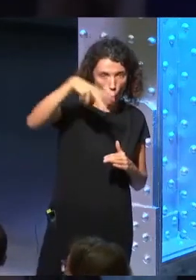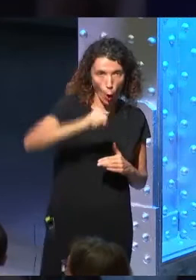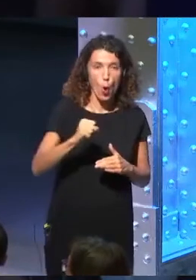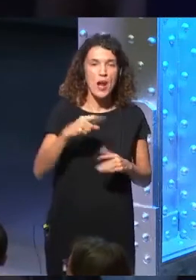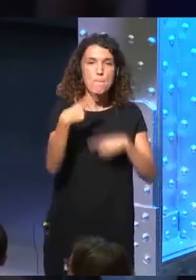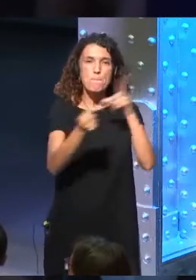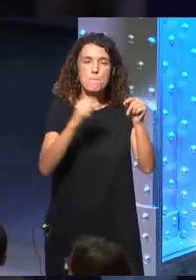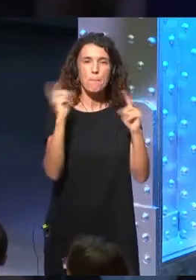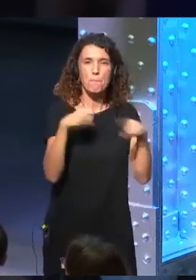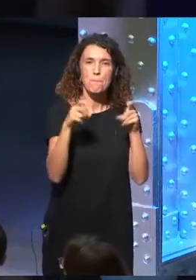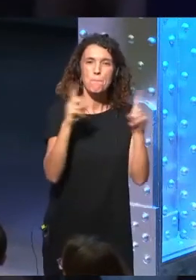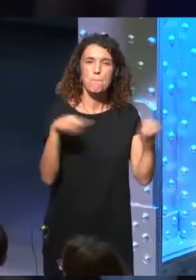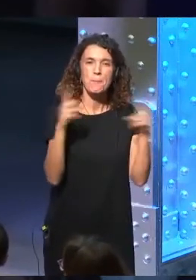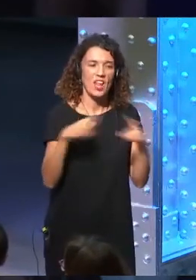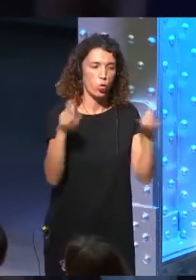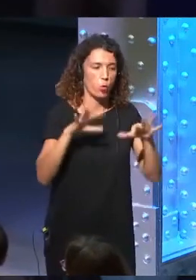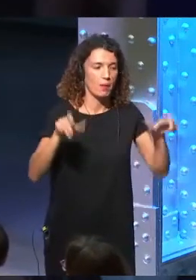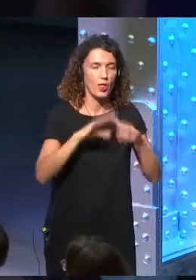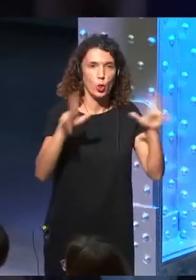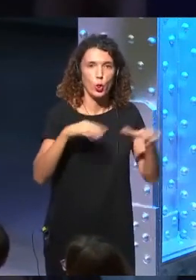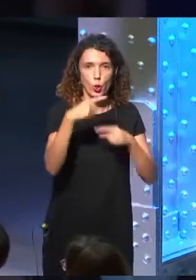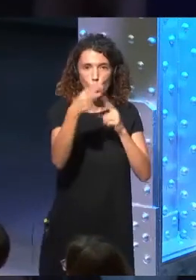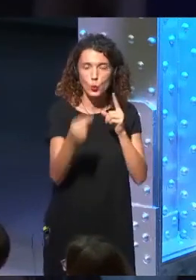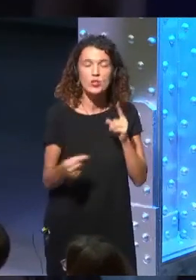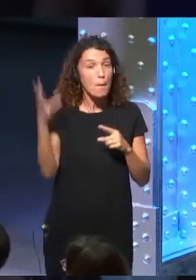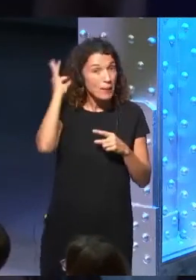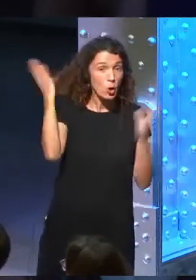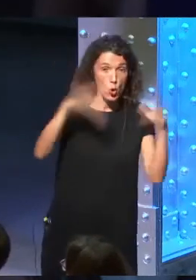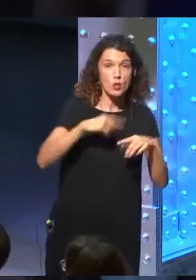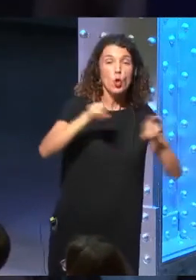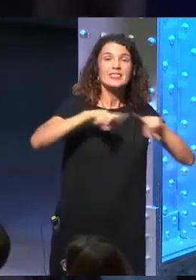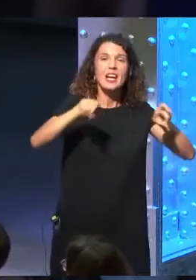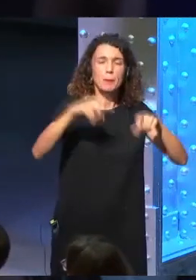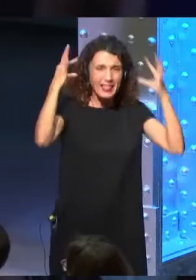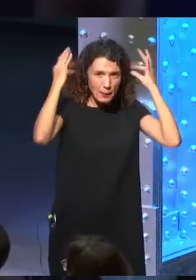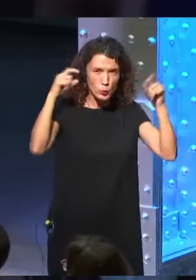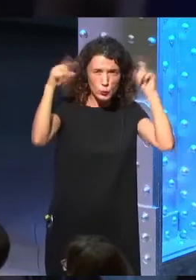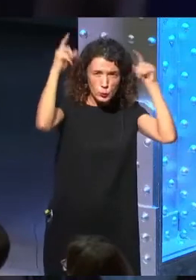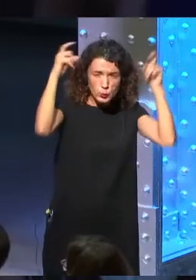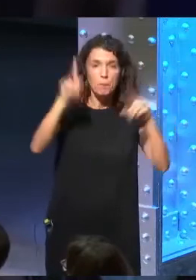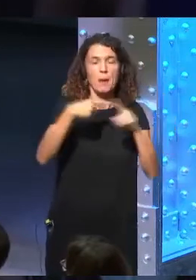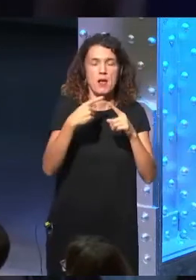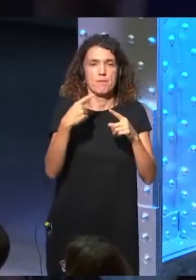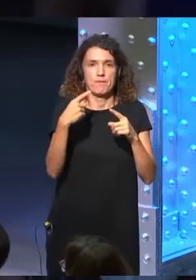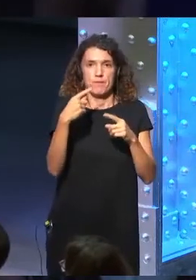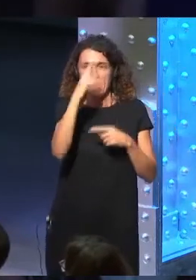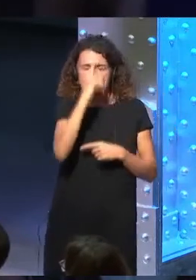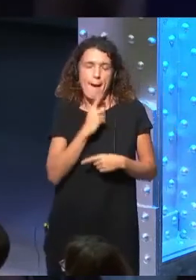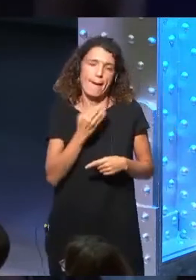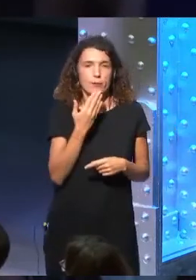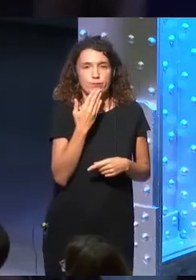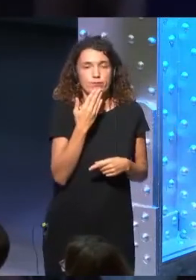hybrid with snakes instead of hair, whose very look, it was said, could turn a man to